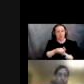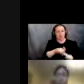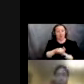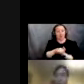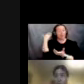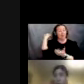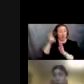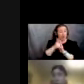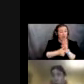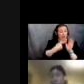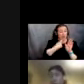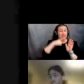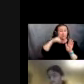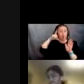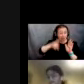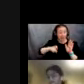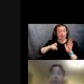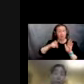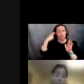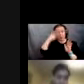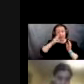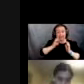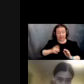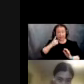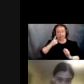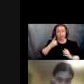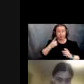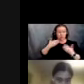Hawaiian citizenship to marry a Hawaiian. And so